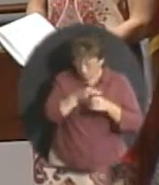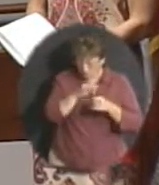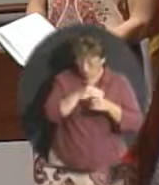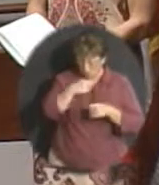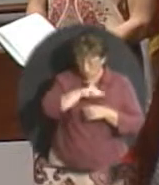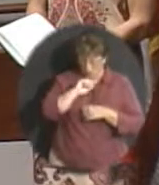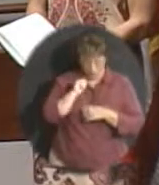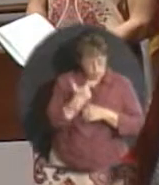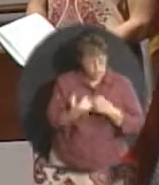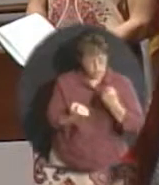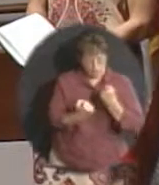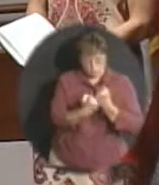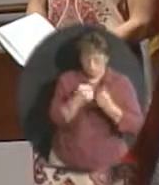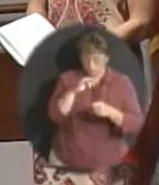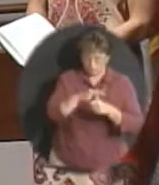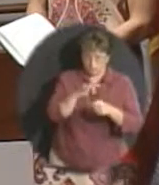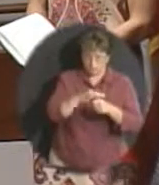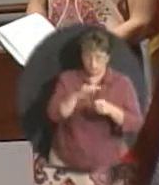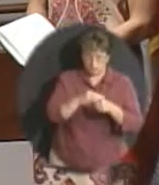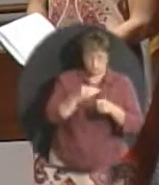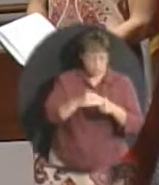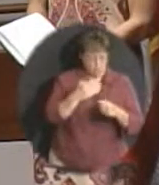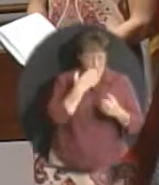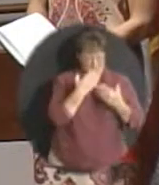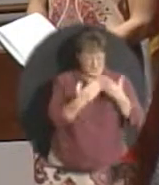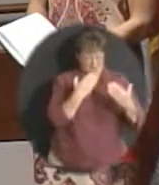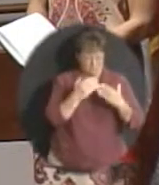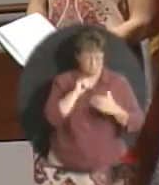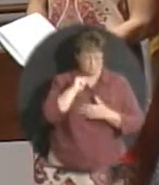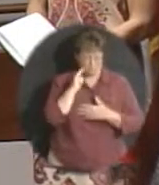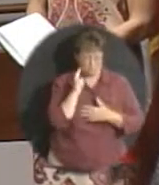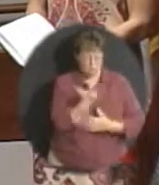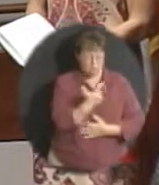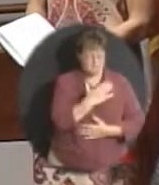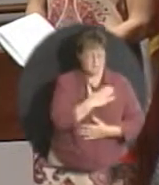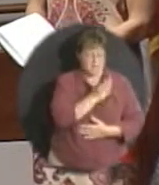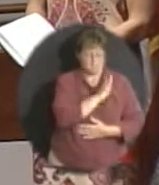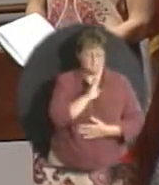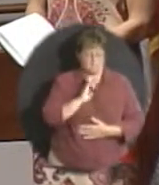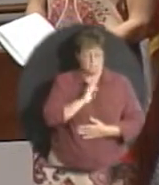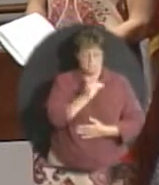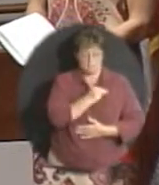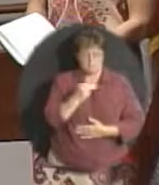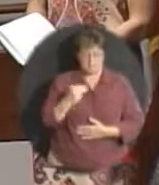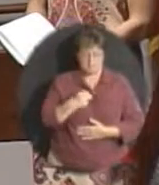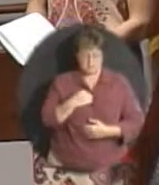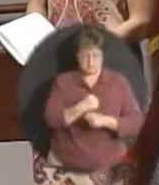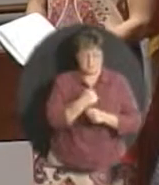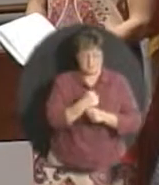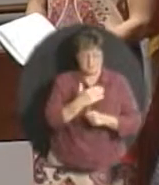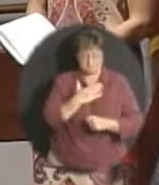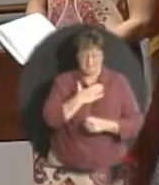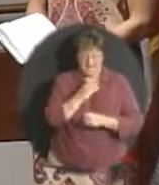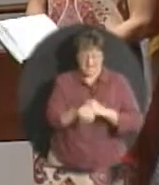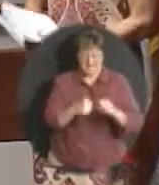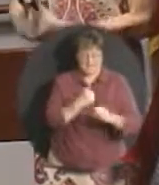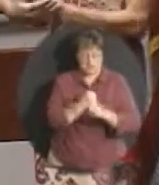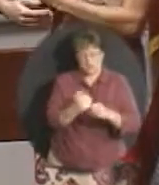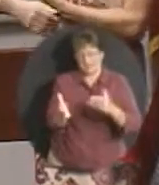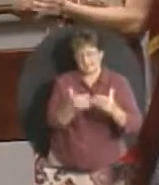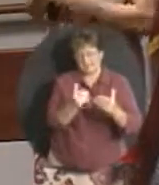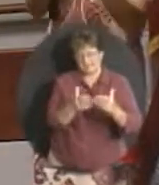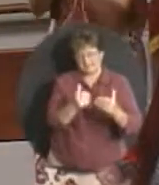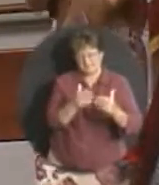So again, on my behalf, thank you to my fellow board members for making my year as board president very, very easy. Thank